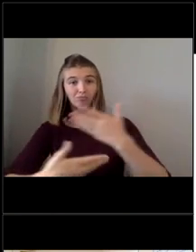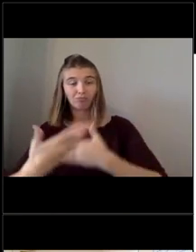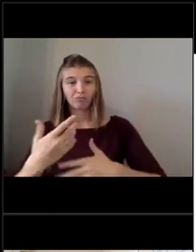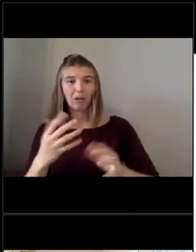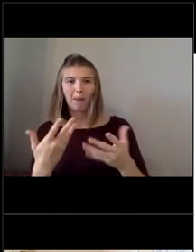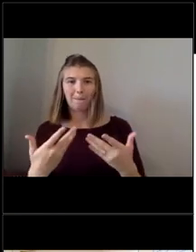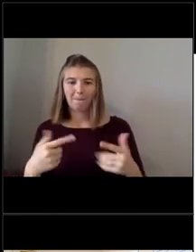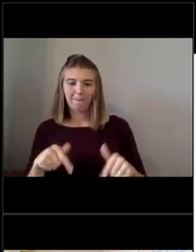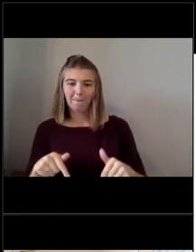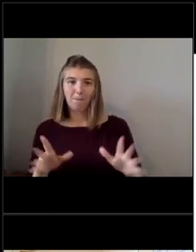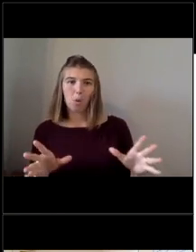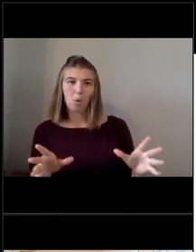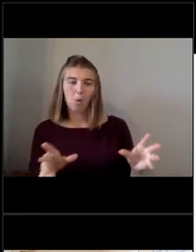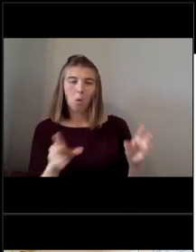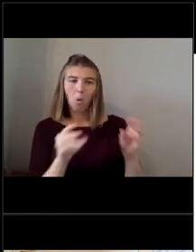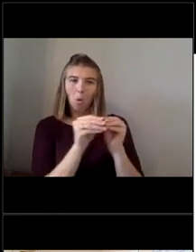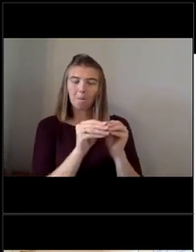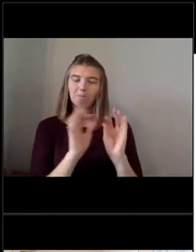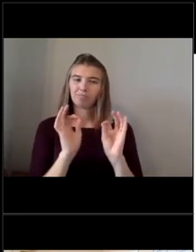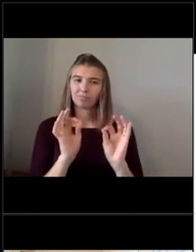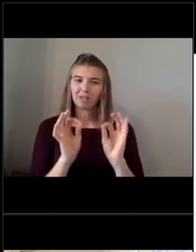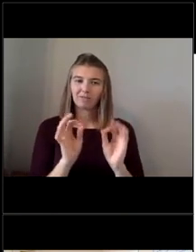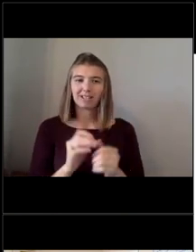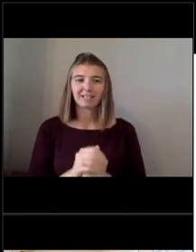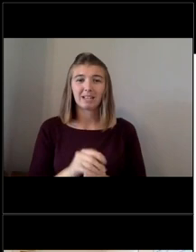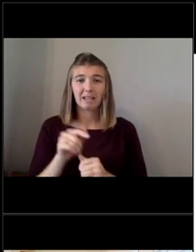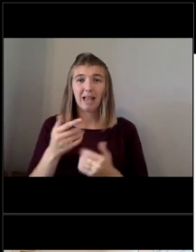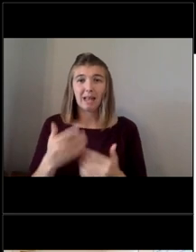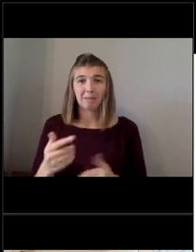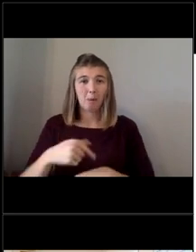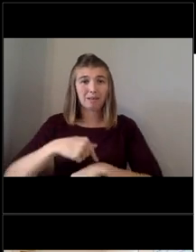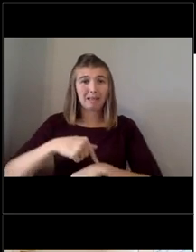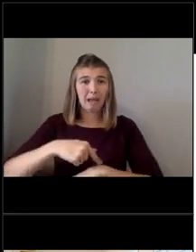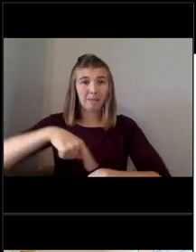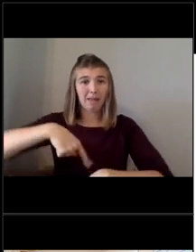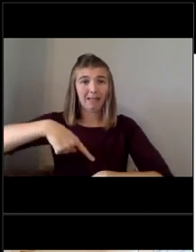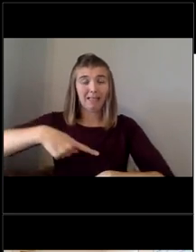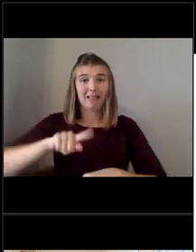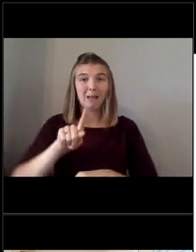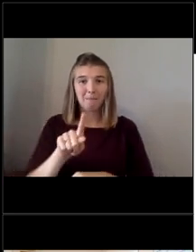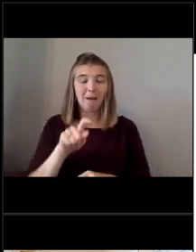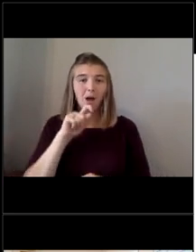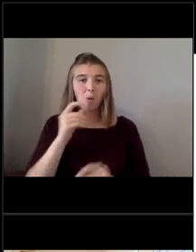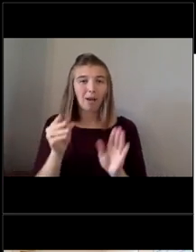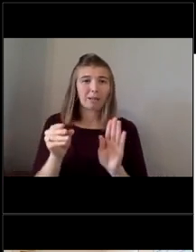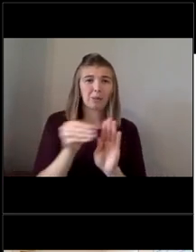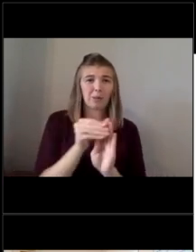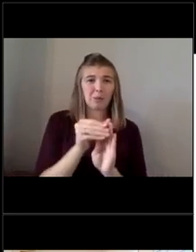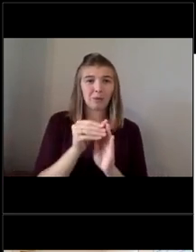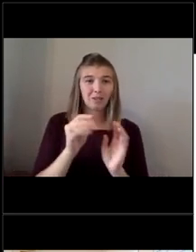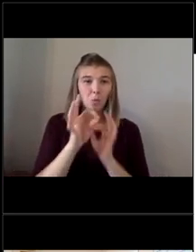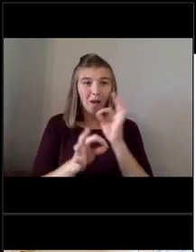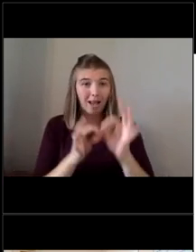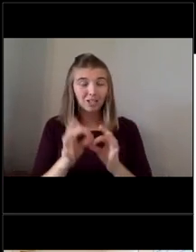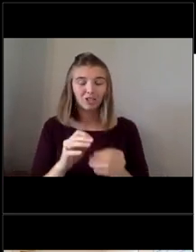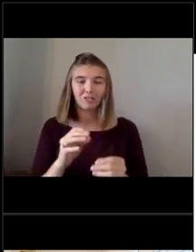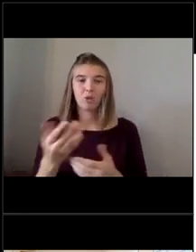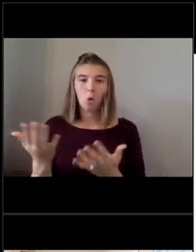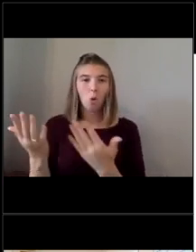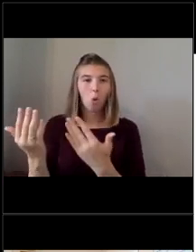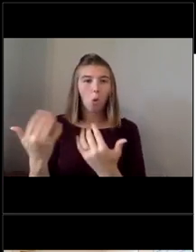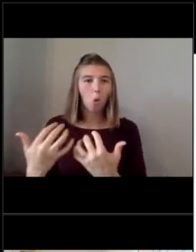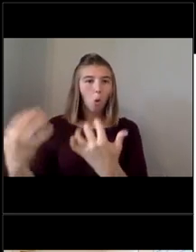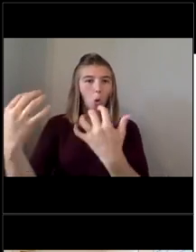still going to squeeze in some questions because our audience have been kind enough to ask lots of really excellent questions. Thank you ever so much to